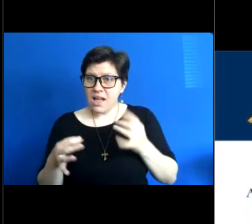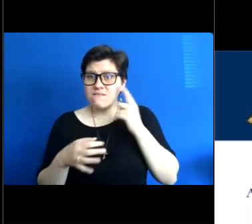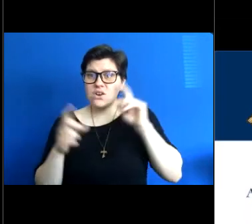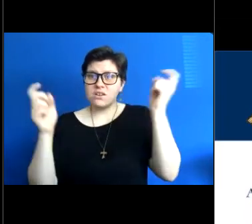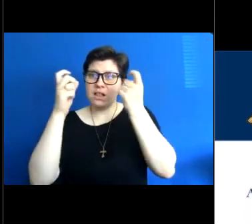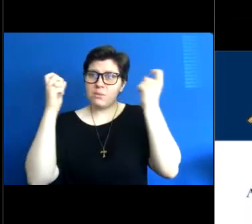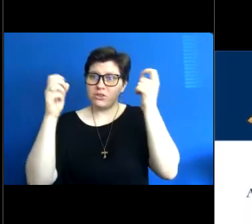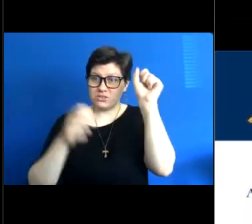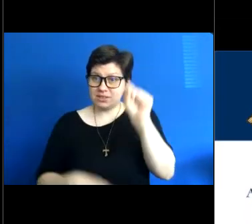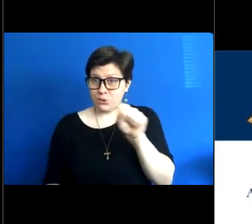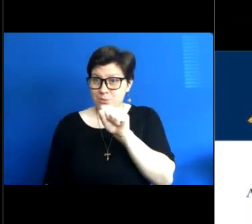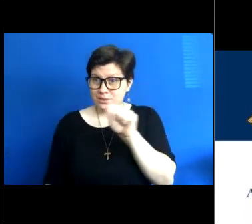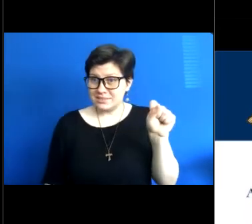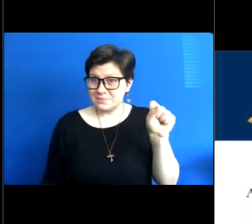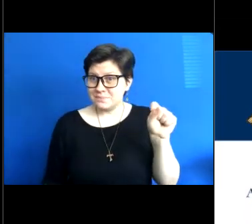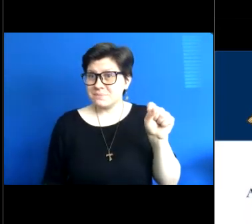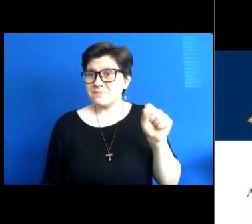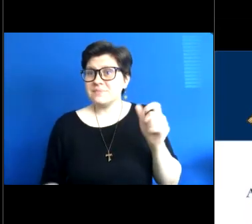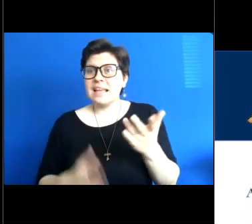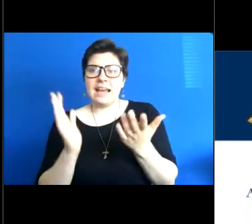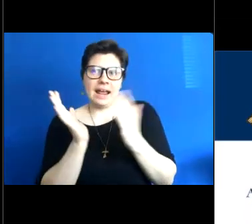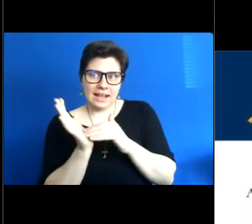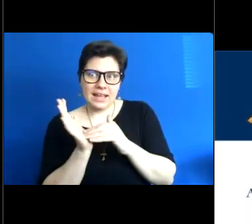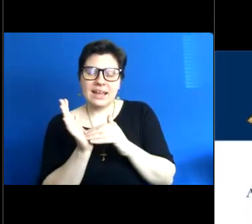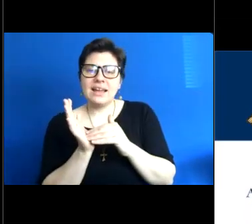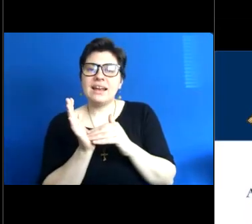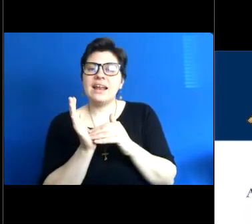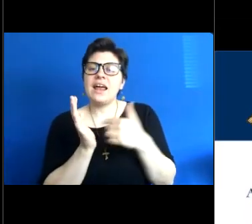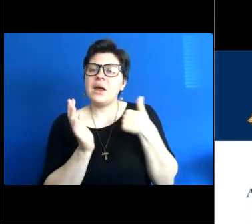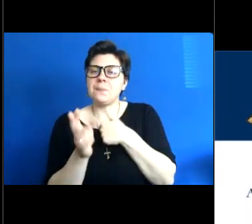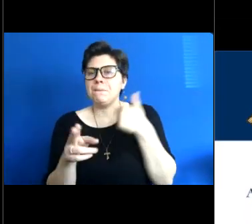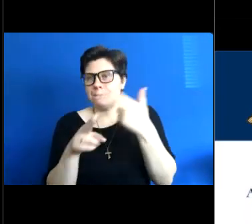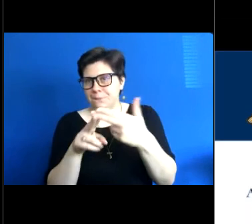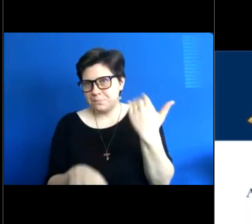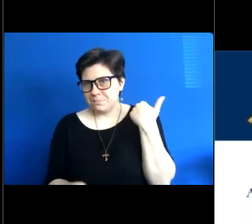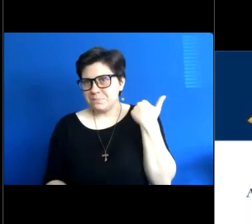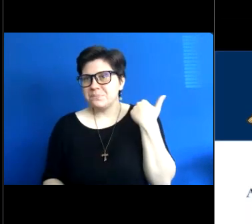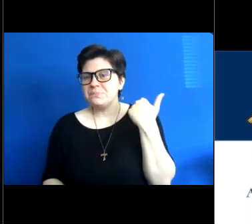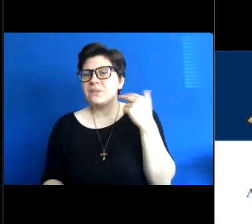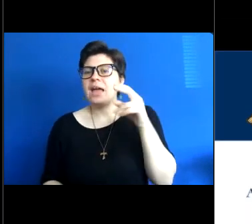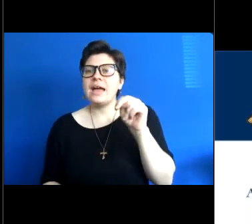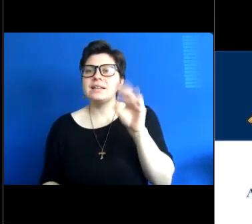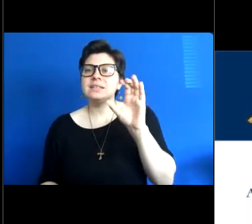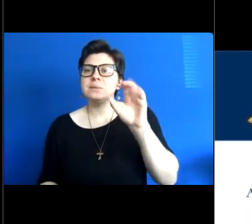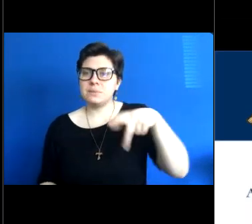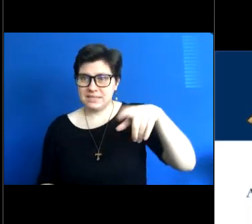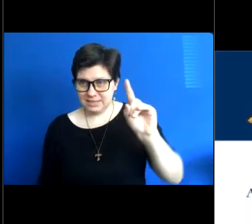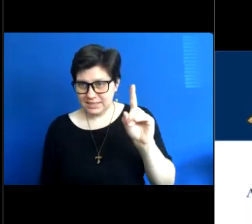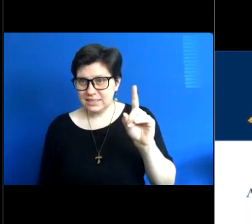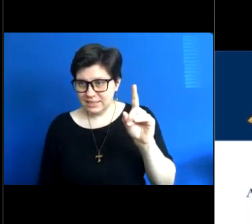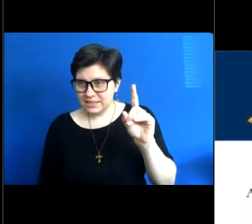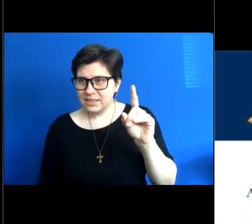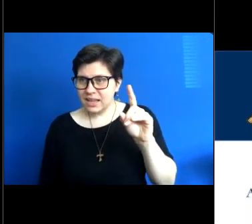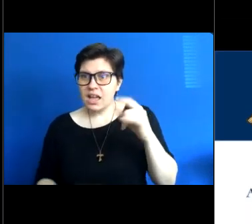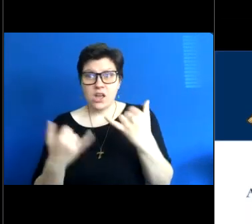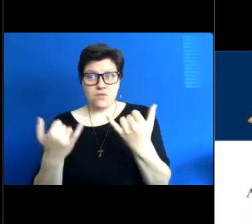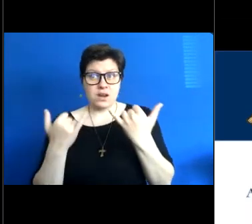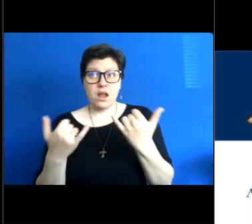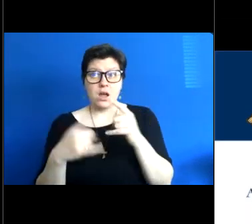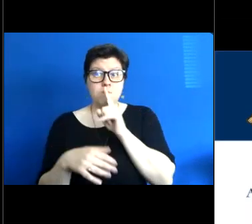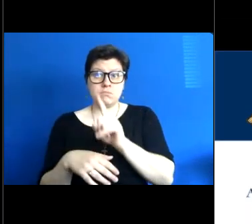the sacraments. And again, we mentioned earlier NCPD, and at this time they